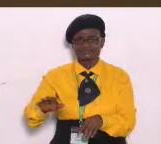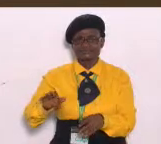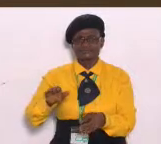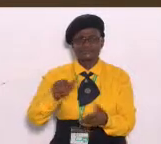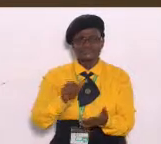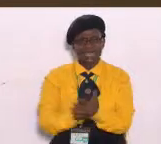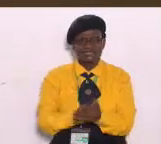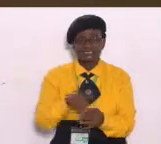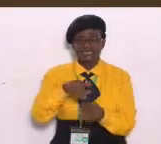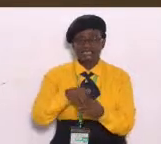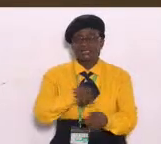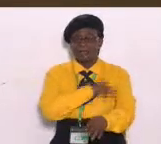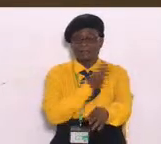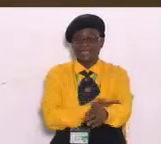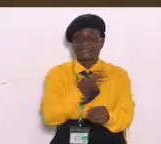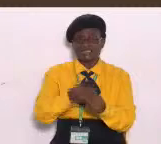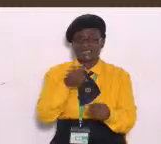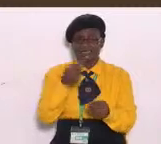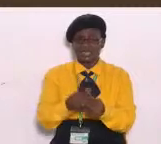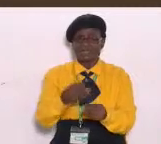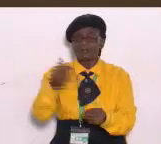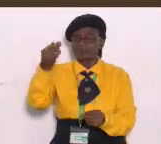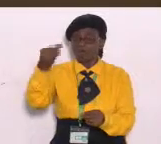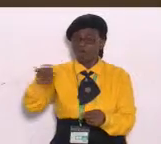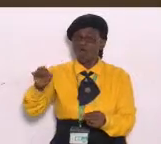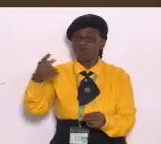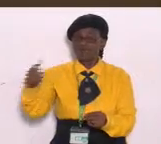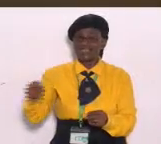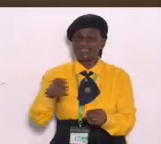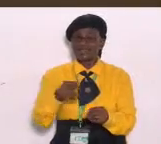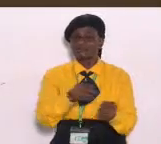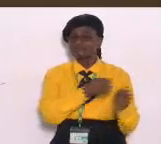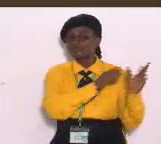that in the mighty name of the Lord Jesus Christ,